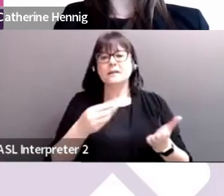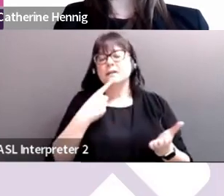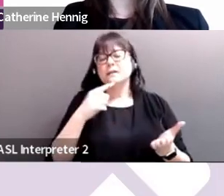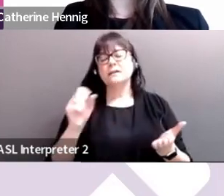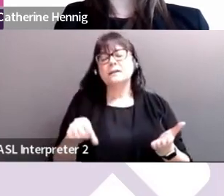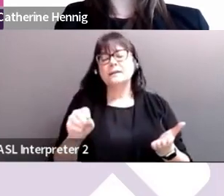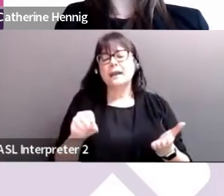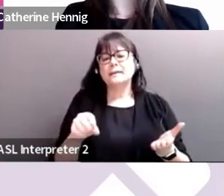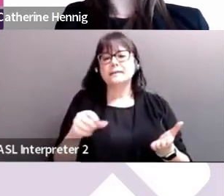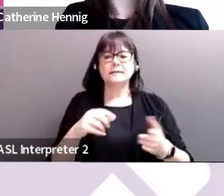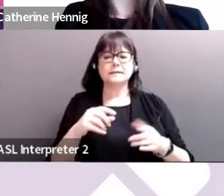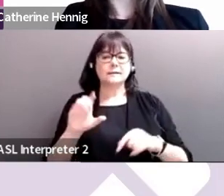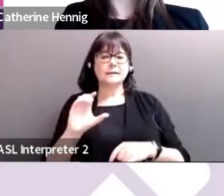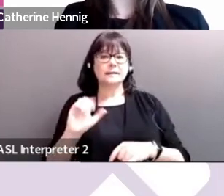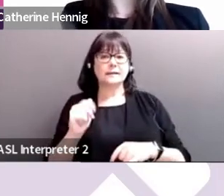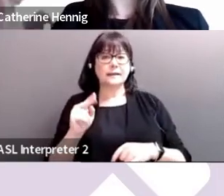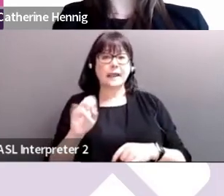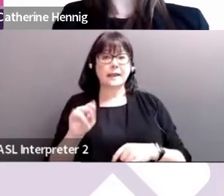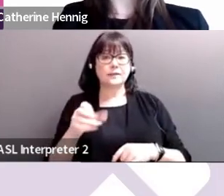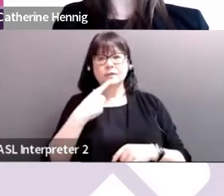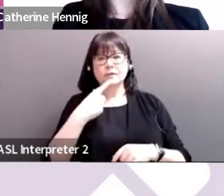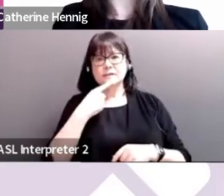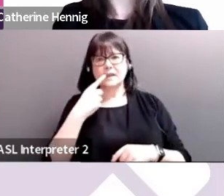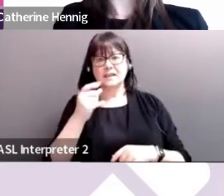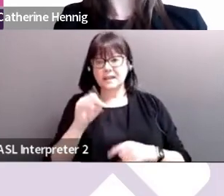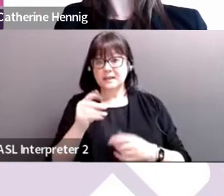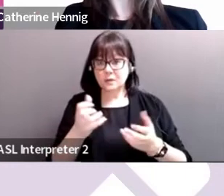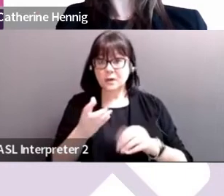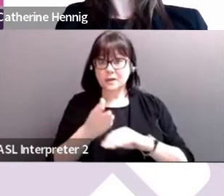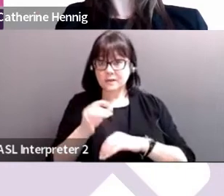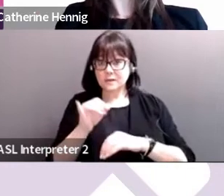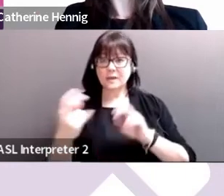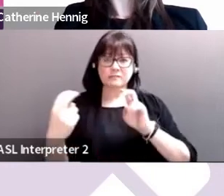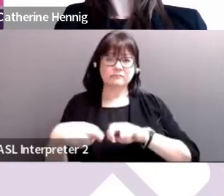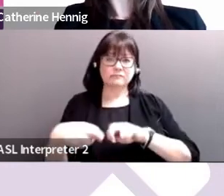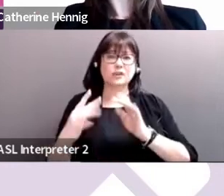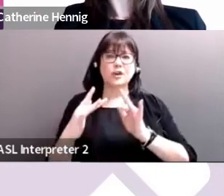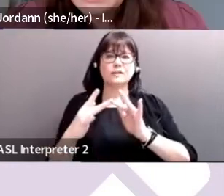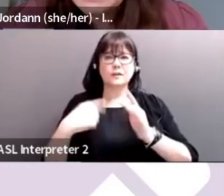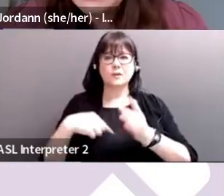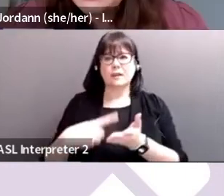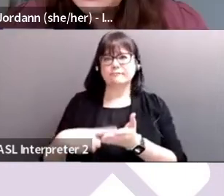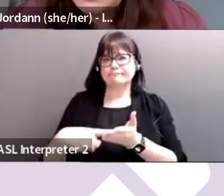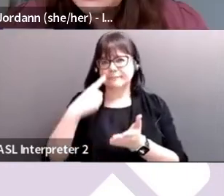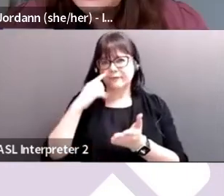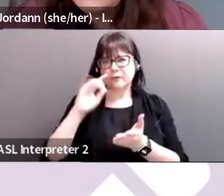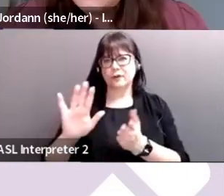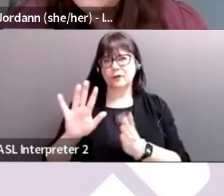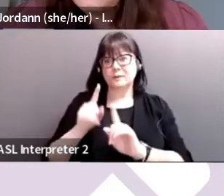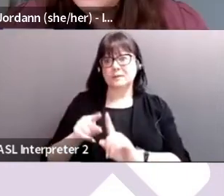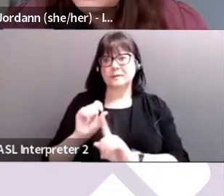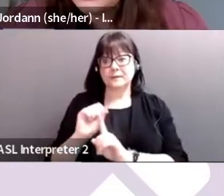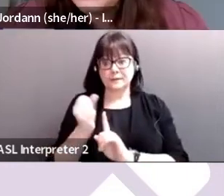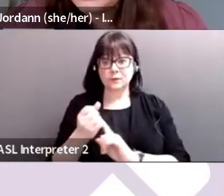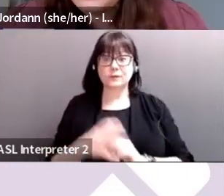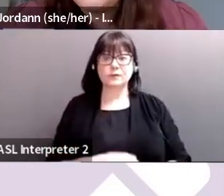connect further after this call just to discuss potential grants for that particular case. Excellent. Yeah, I think